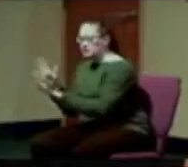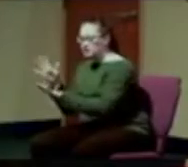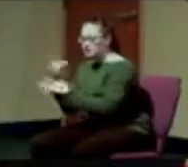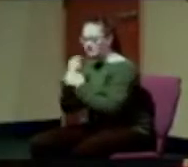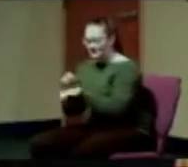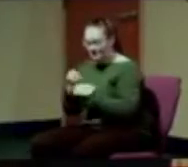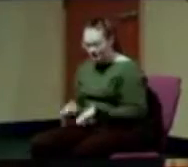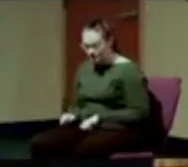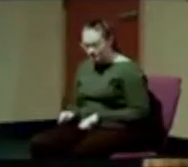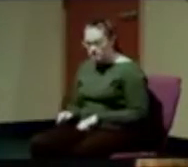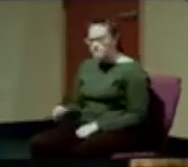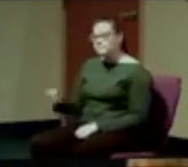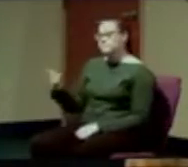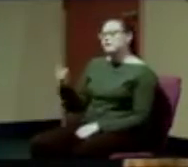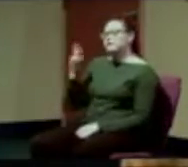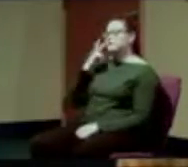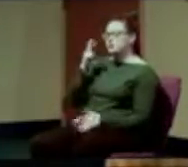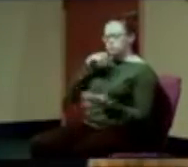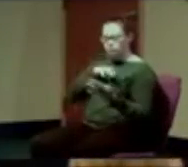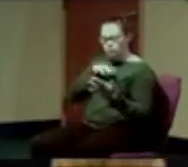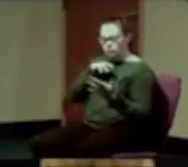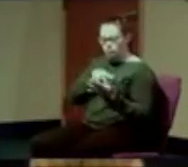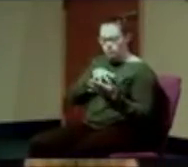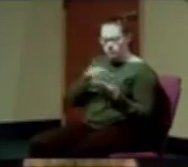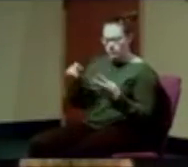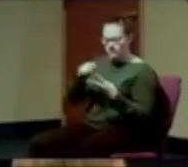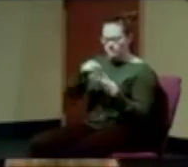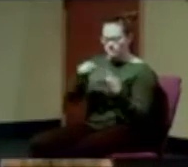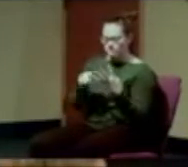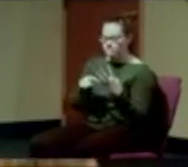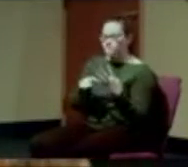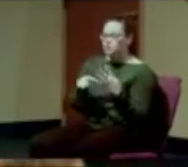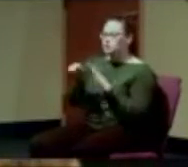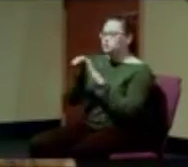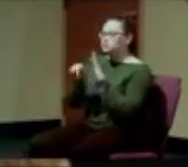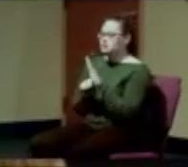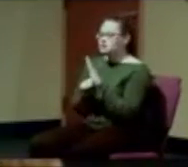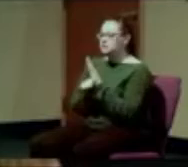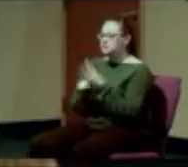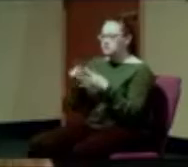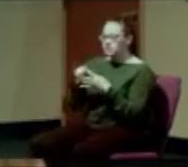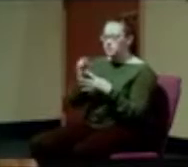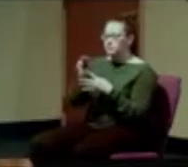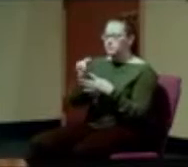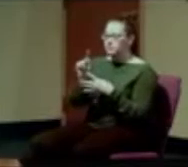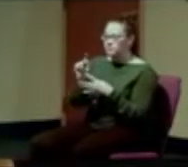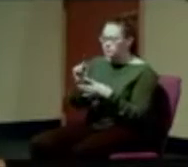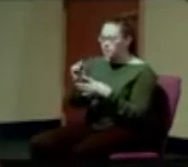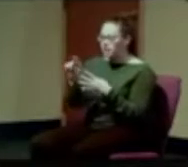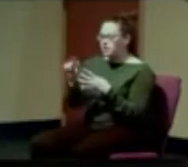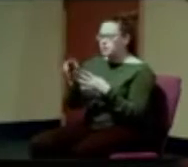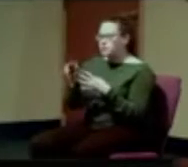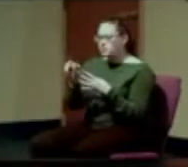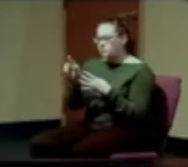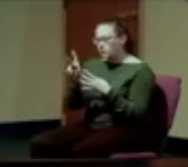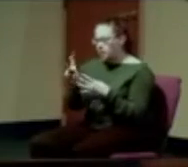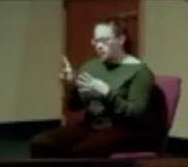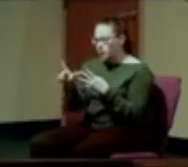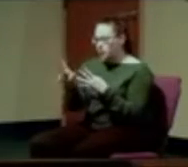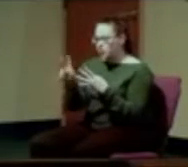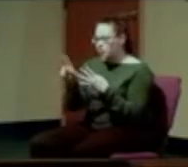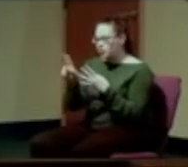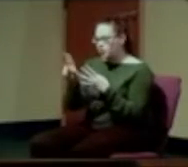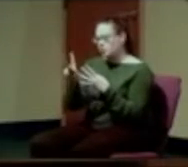Gospels, the first four books in the New Testament, Matthew, Mark, Luke, and John, the number of chapters that are assigned to this last